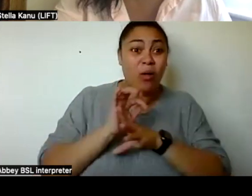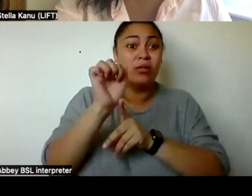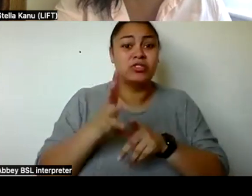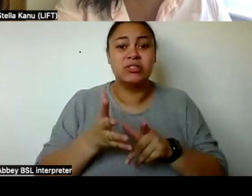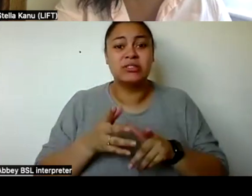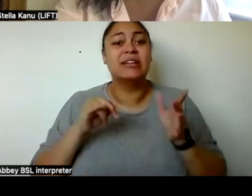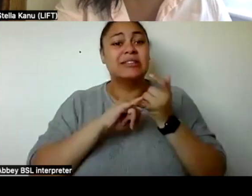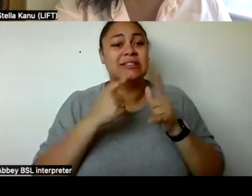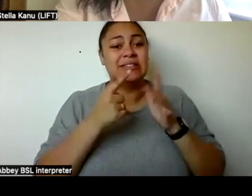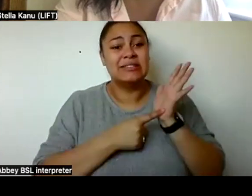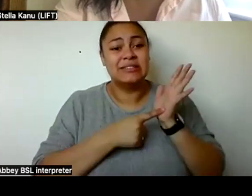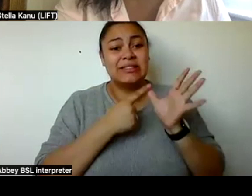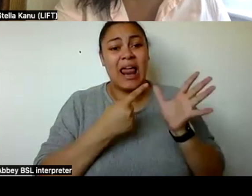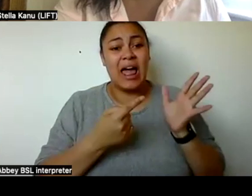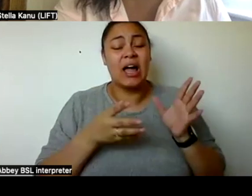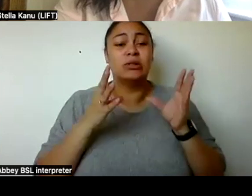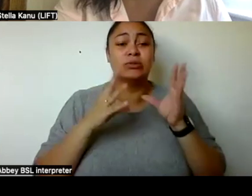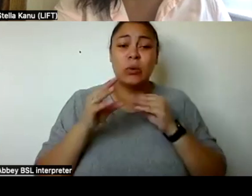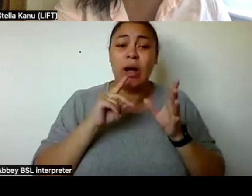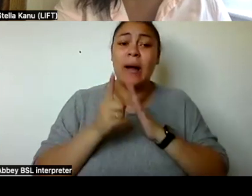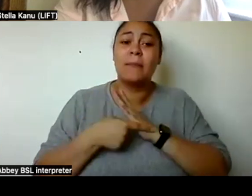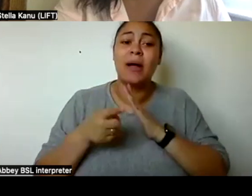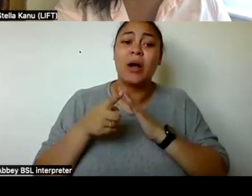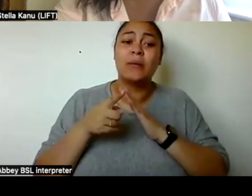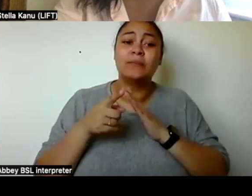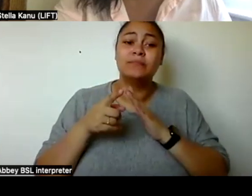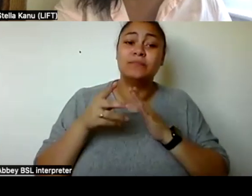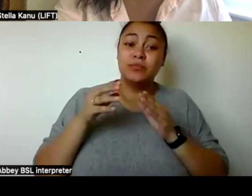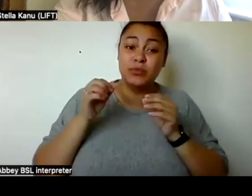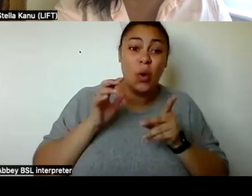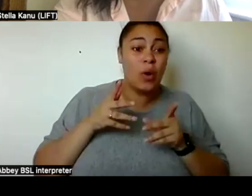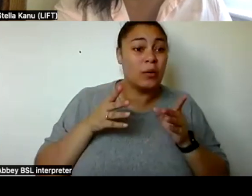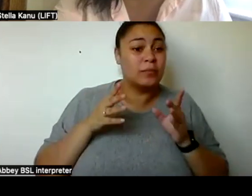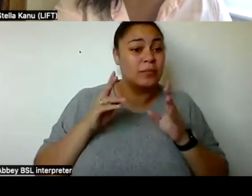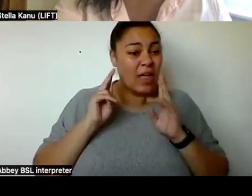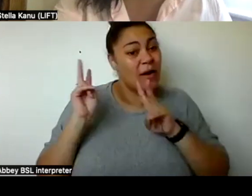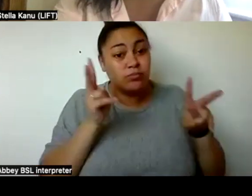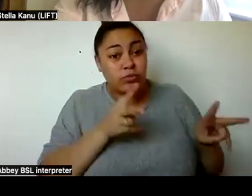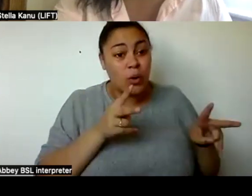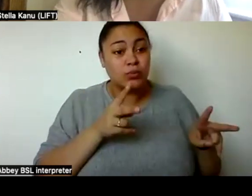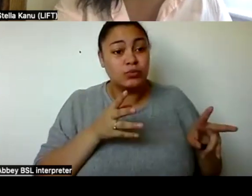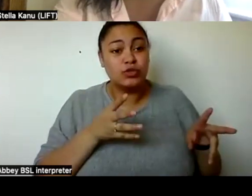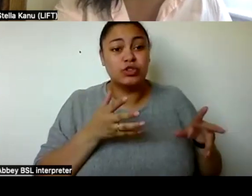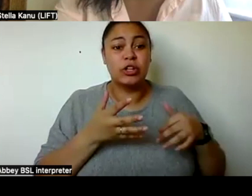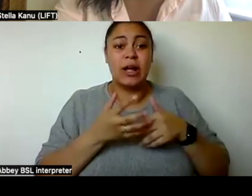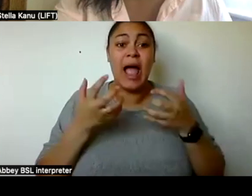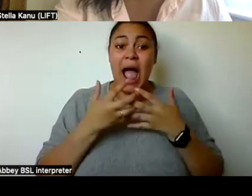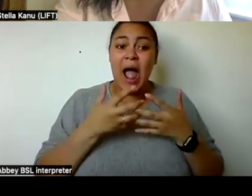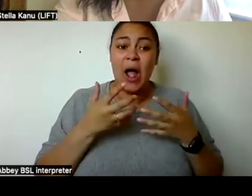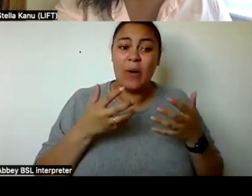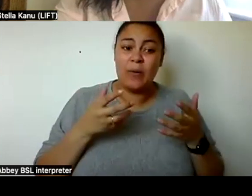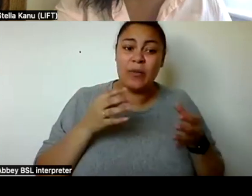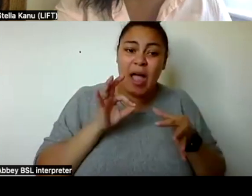Stella and Tom to talk a little bit about your refreshed approach that includes like streamlining